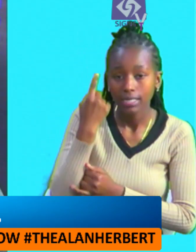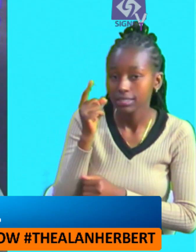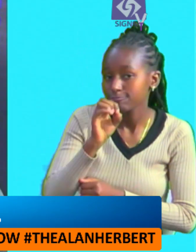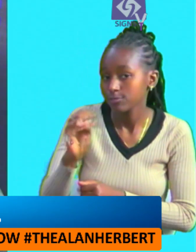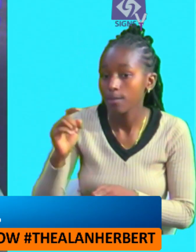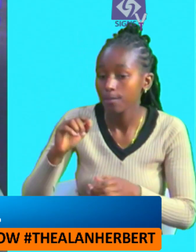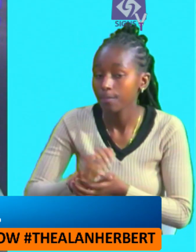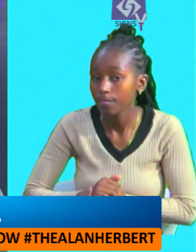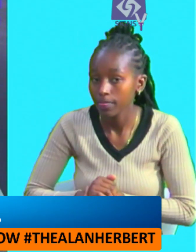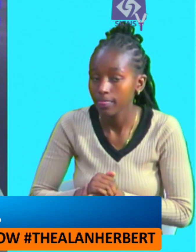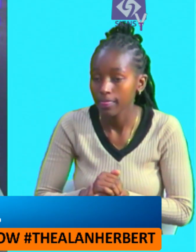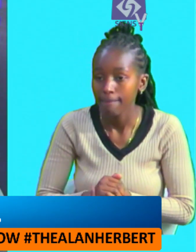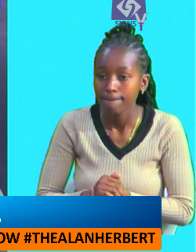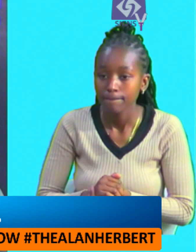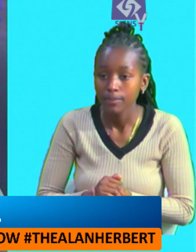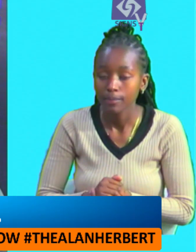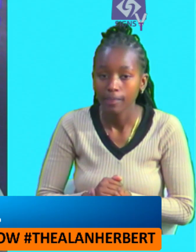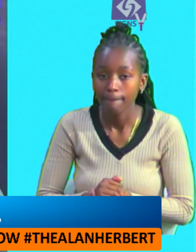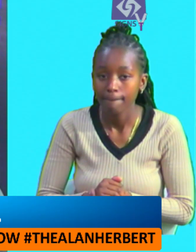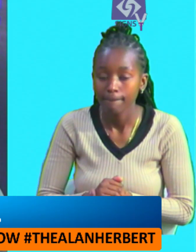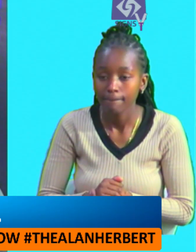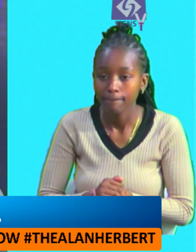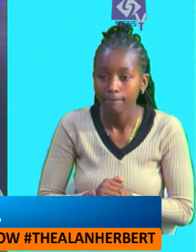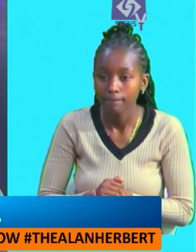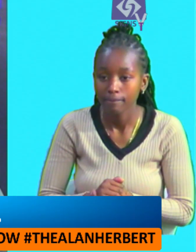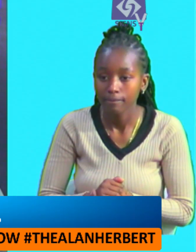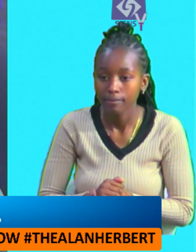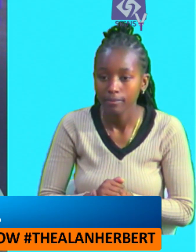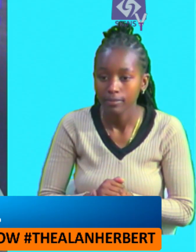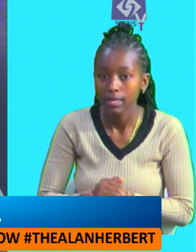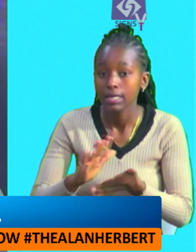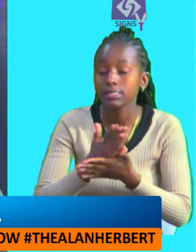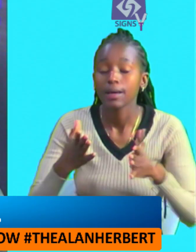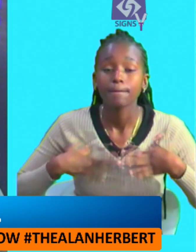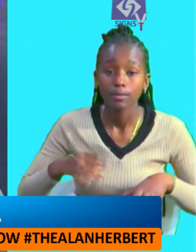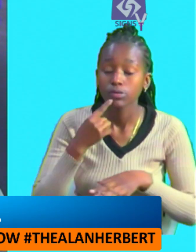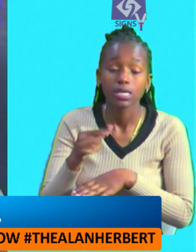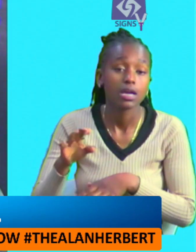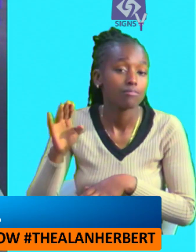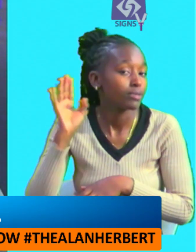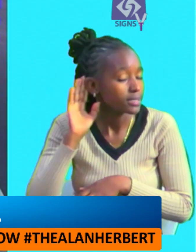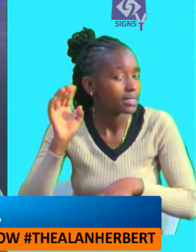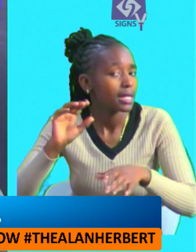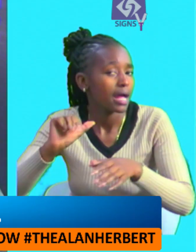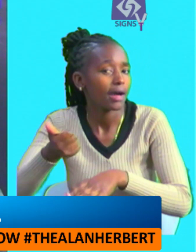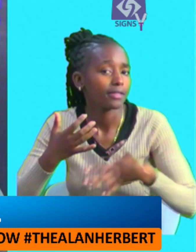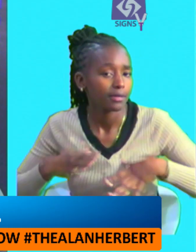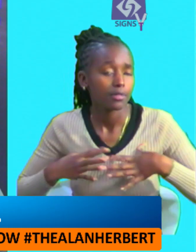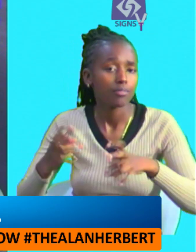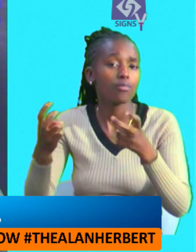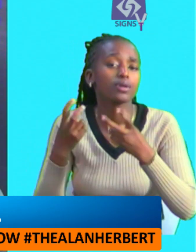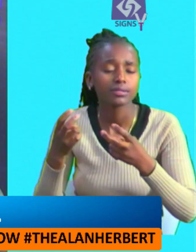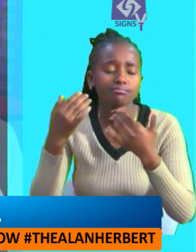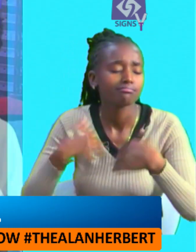podcast ni nini. Mara na podcast wengine wanasema listen to my podcast, watch our podcast. Nashangaa hii ni